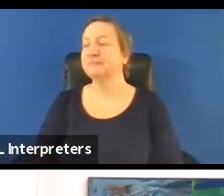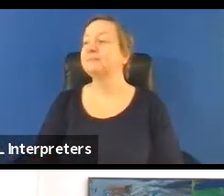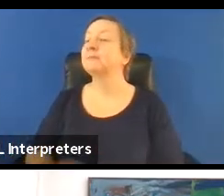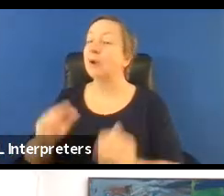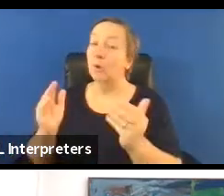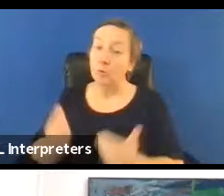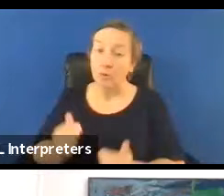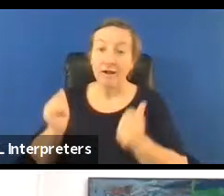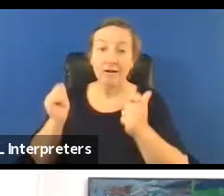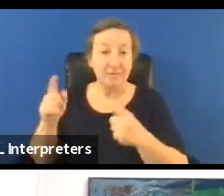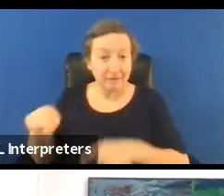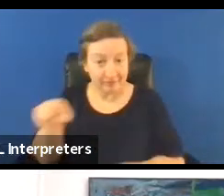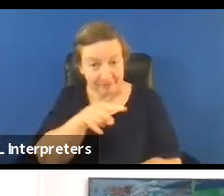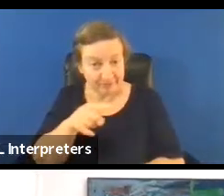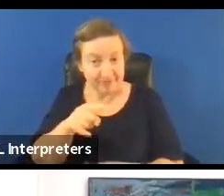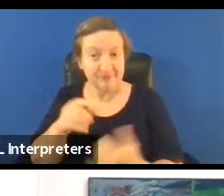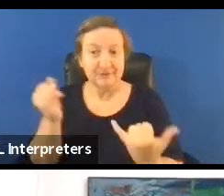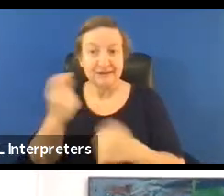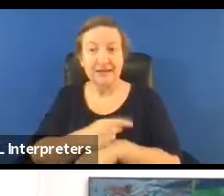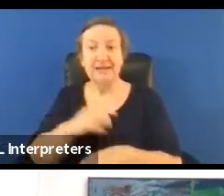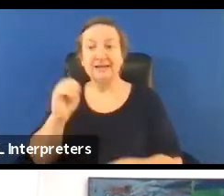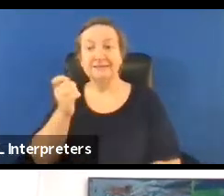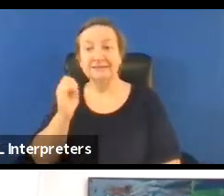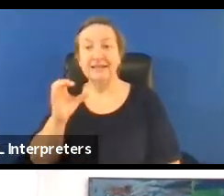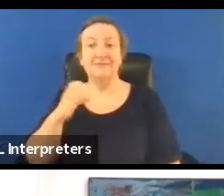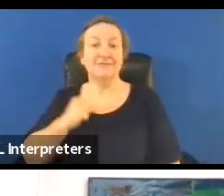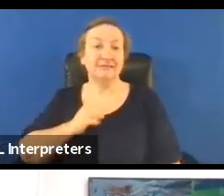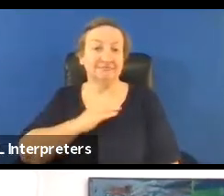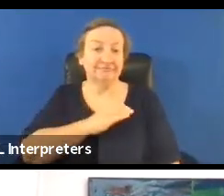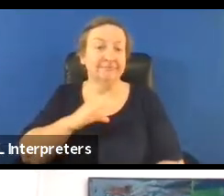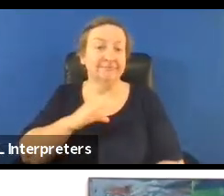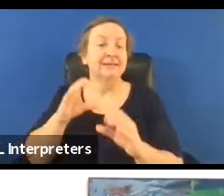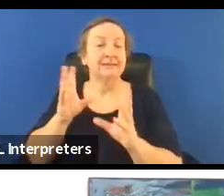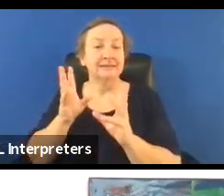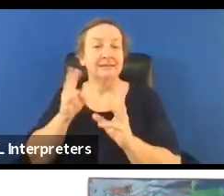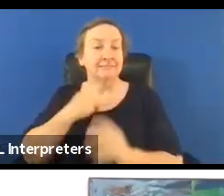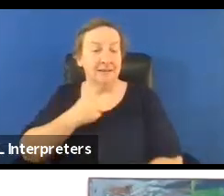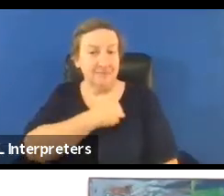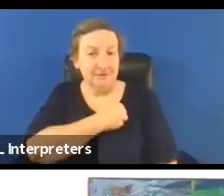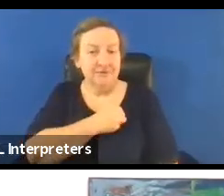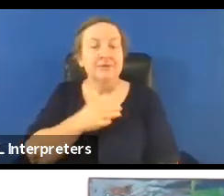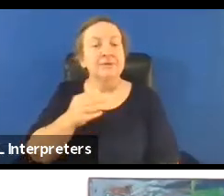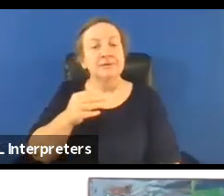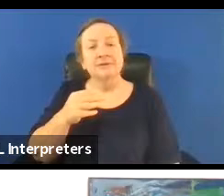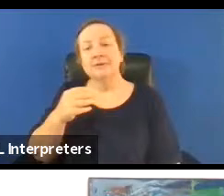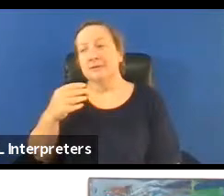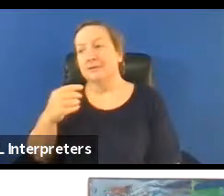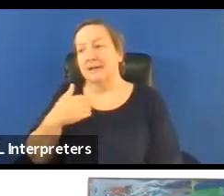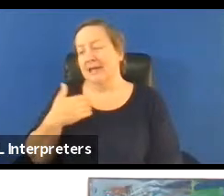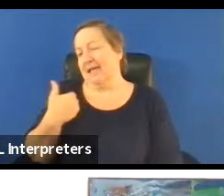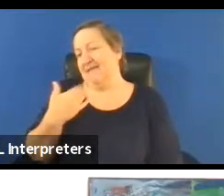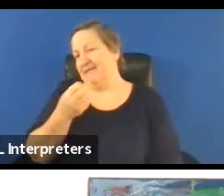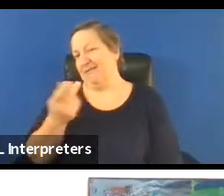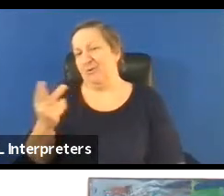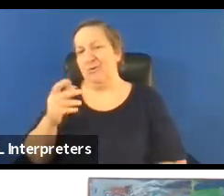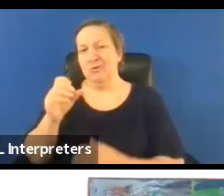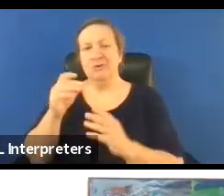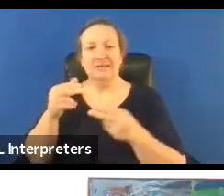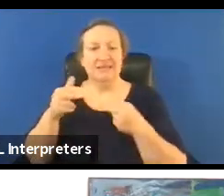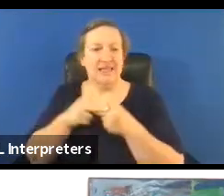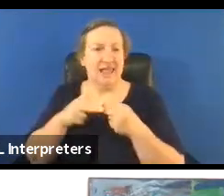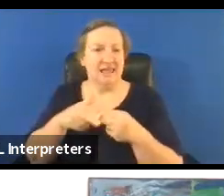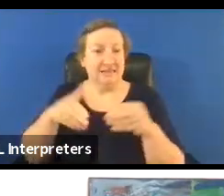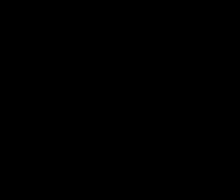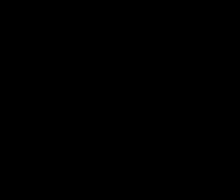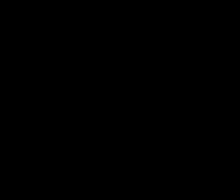Welcome aboard to all of you today, Executive Steering Group members. And Josh, if you could help me, I've got just a few slides, both introductory as well